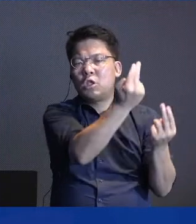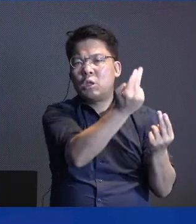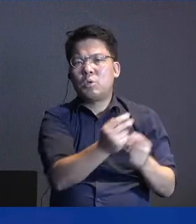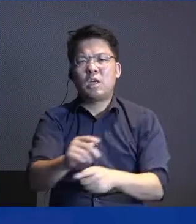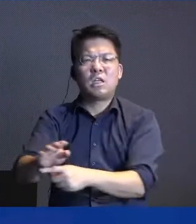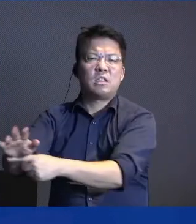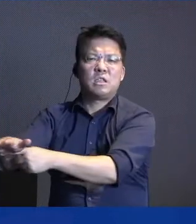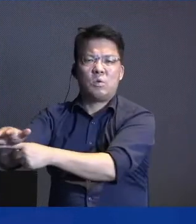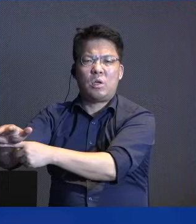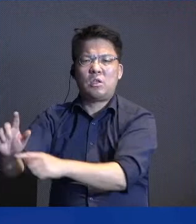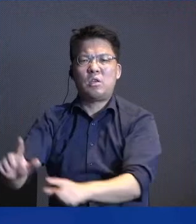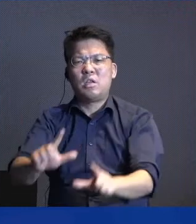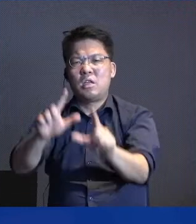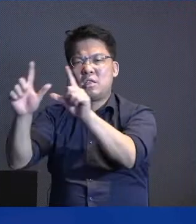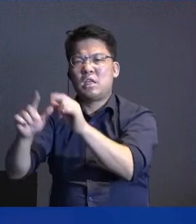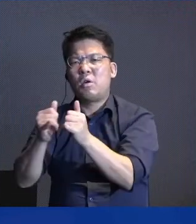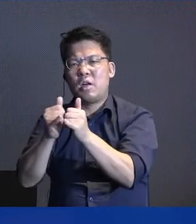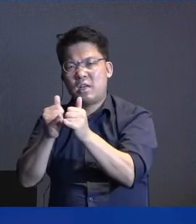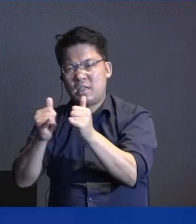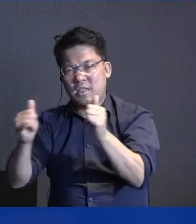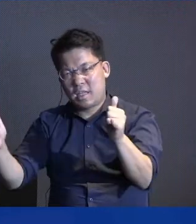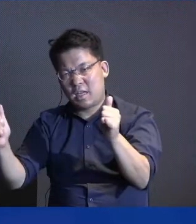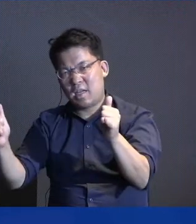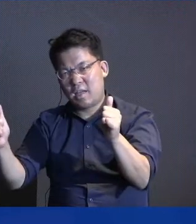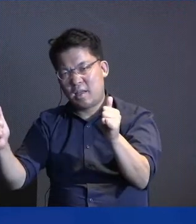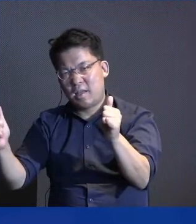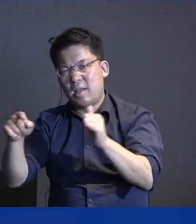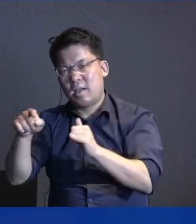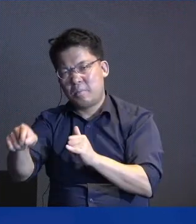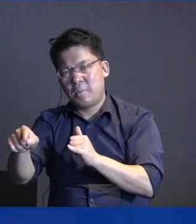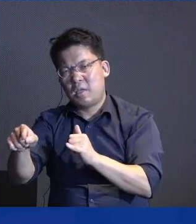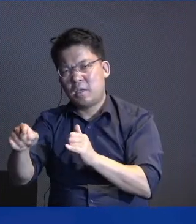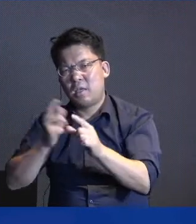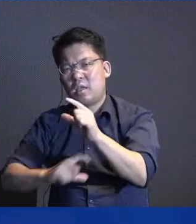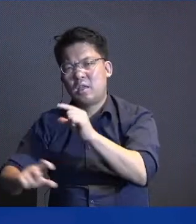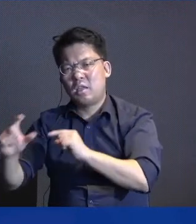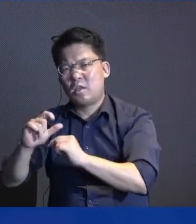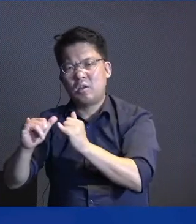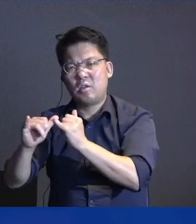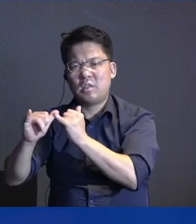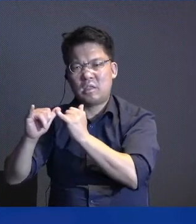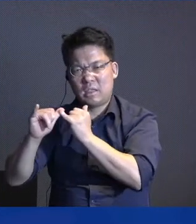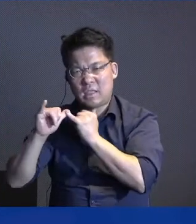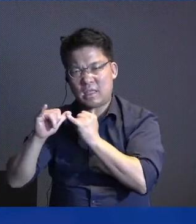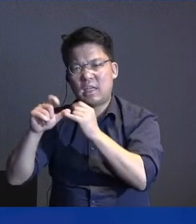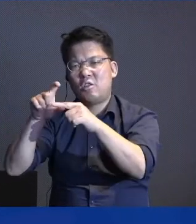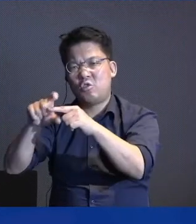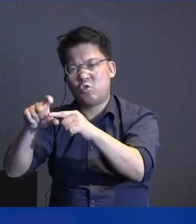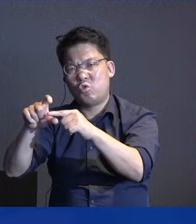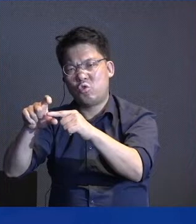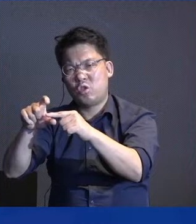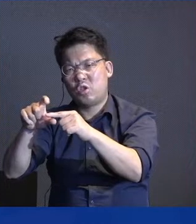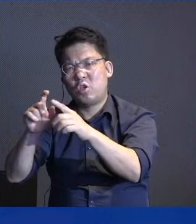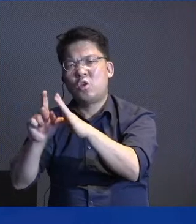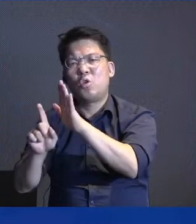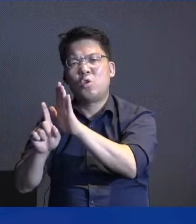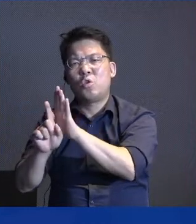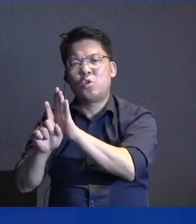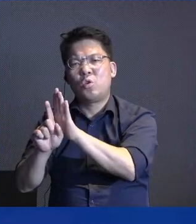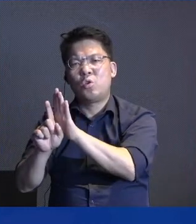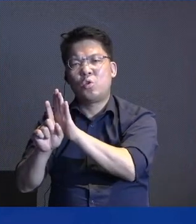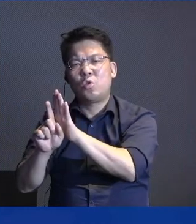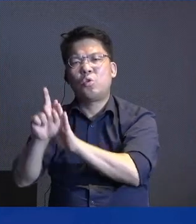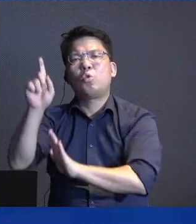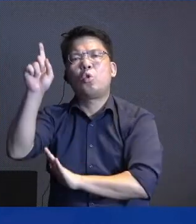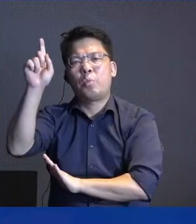Passive suicidal ideation has numerous correlates. First, passive suicidal ideation